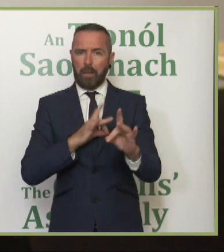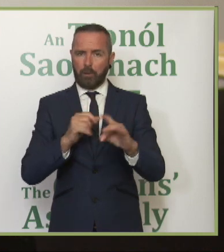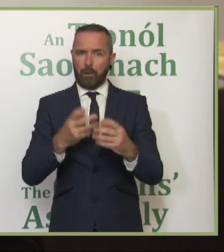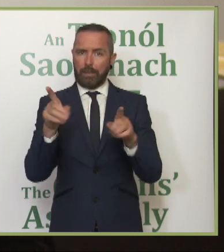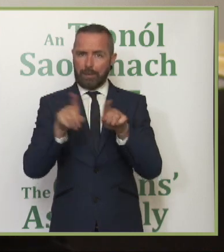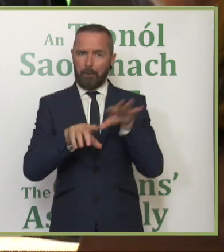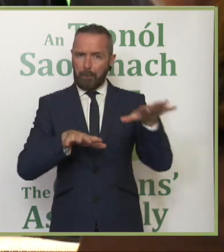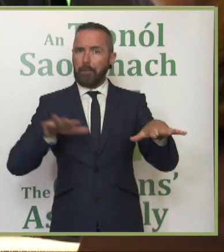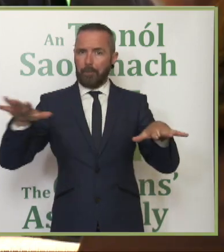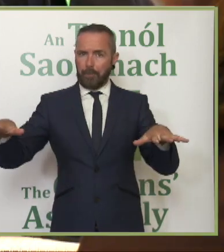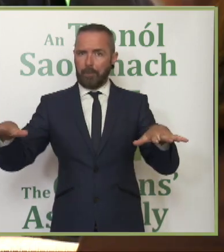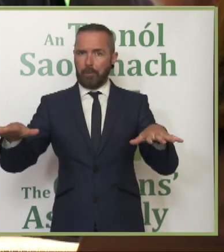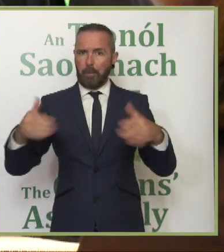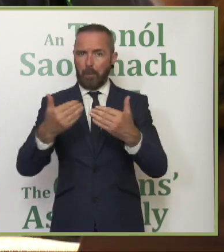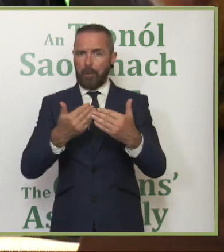comparison.